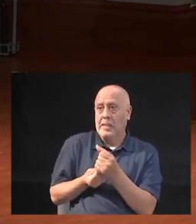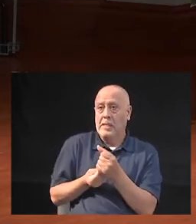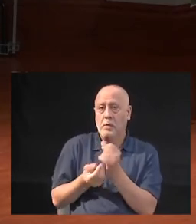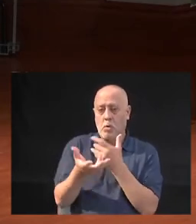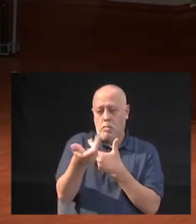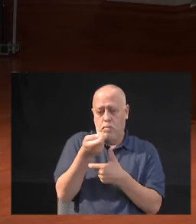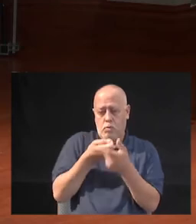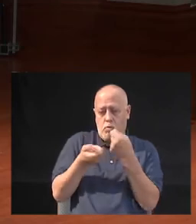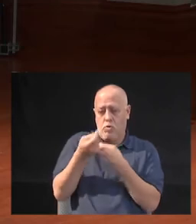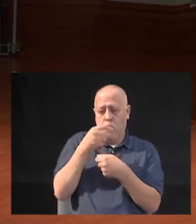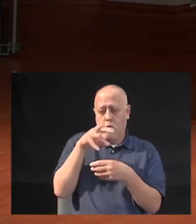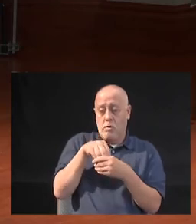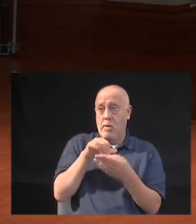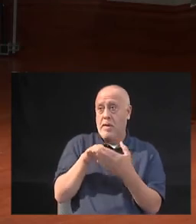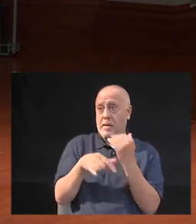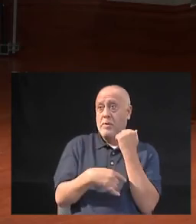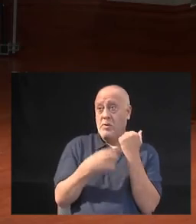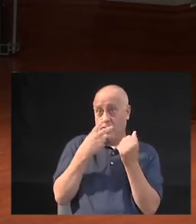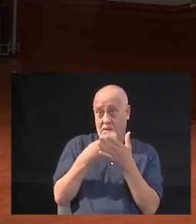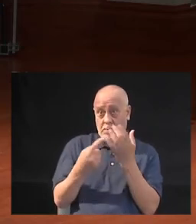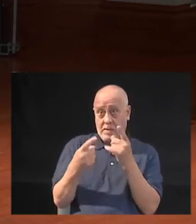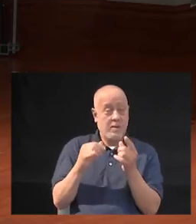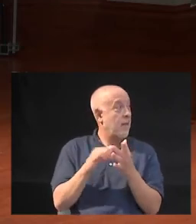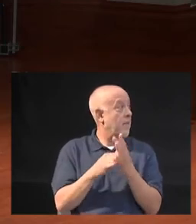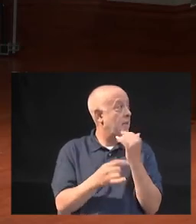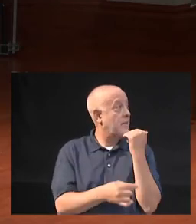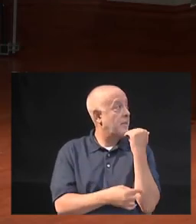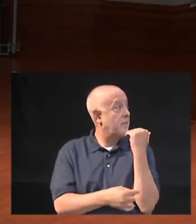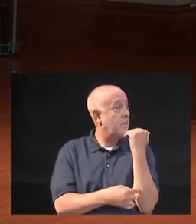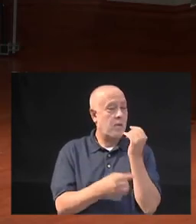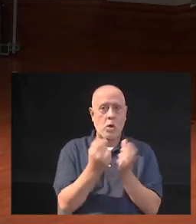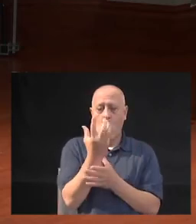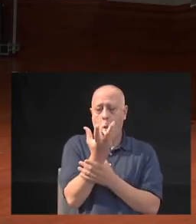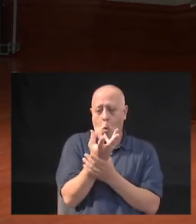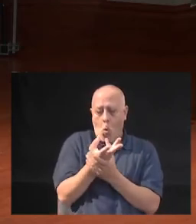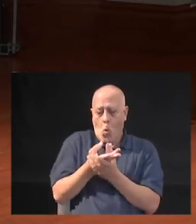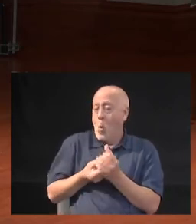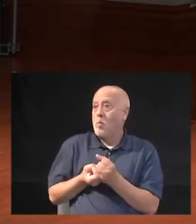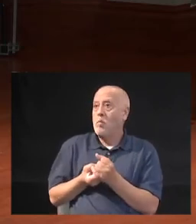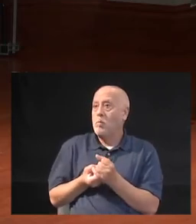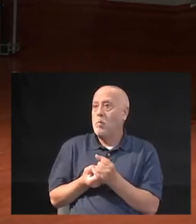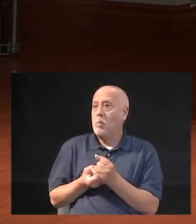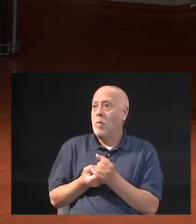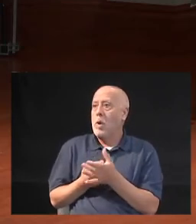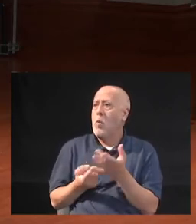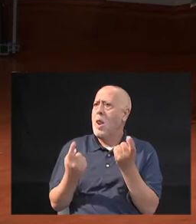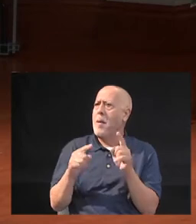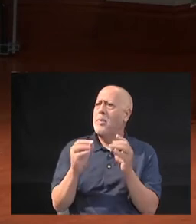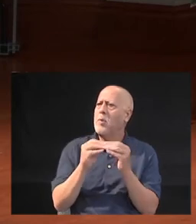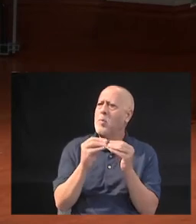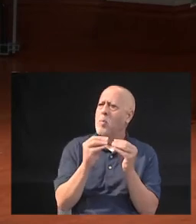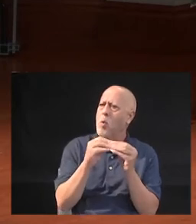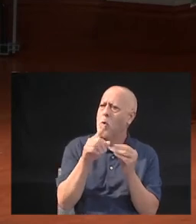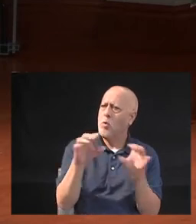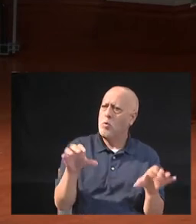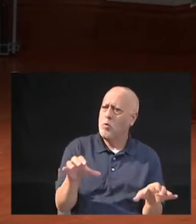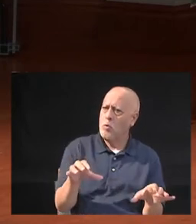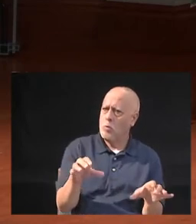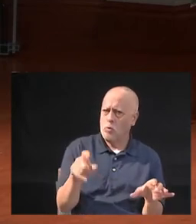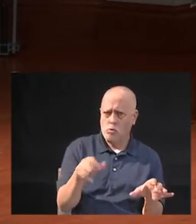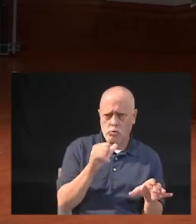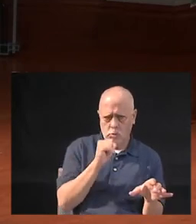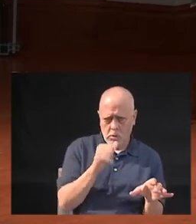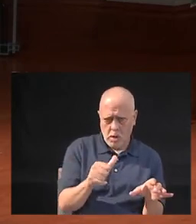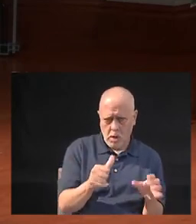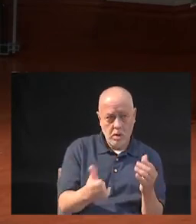temptation. You can see what's happening here. That temptation just sucks you in. And what happens is the more you do things that you shouldn't